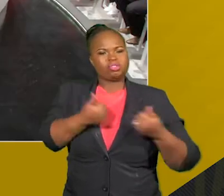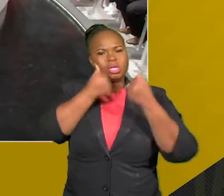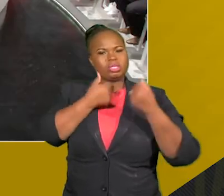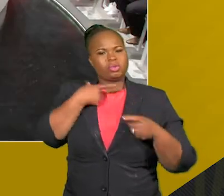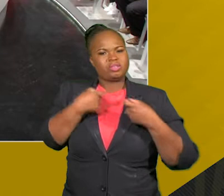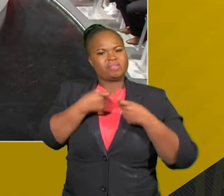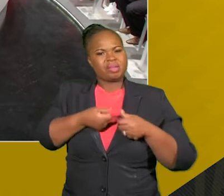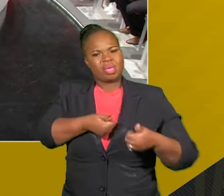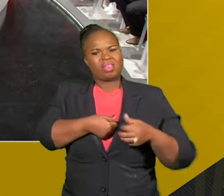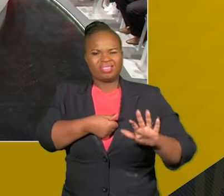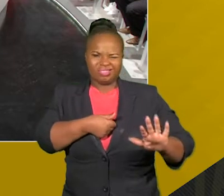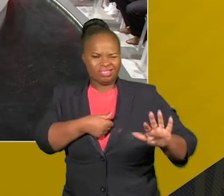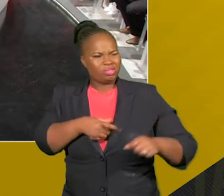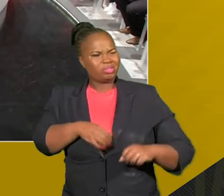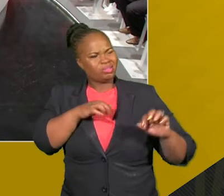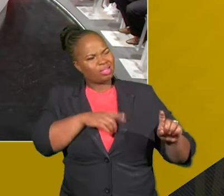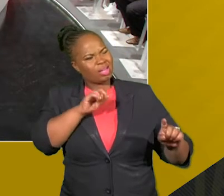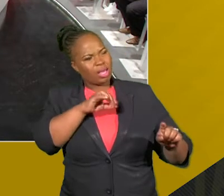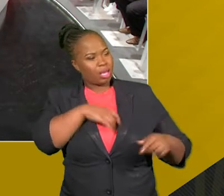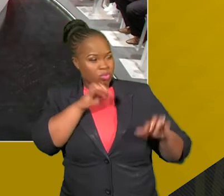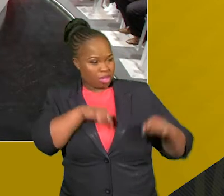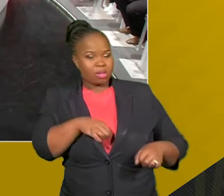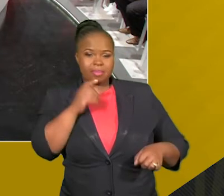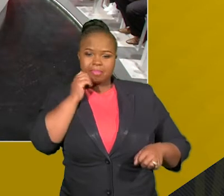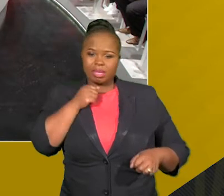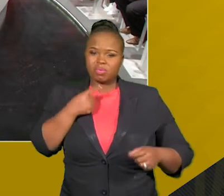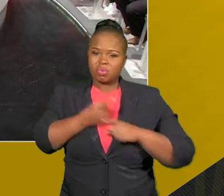don't know whether we have male or not.